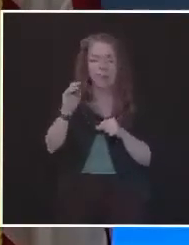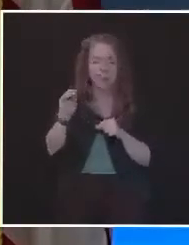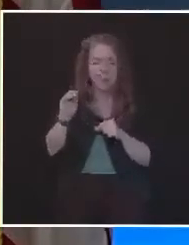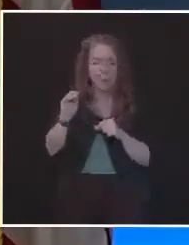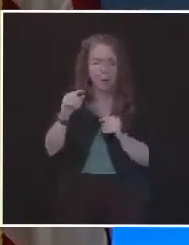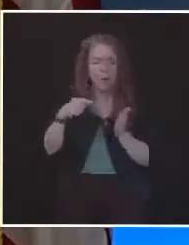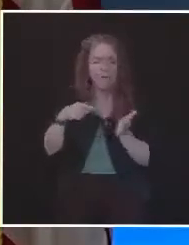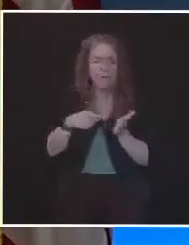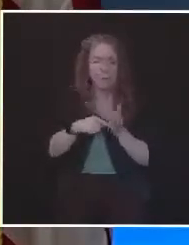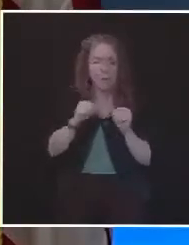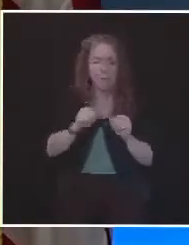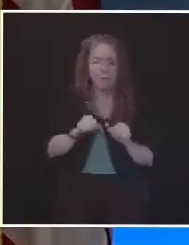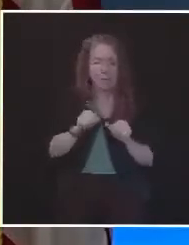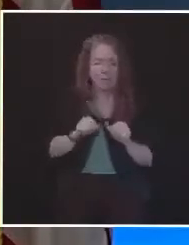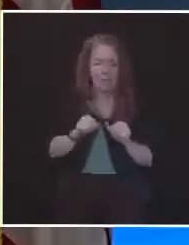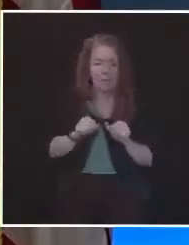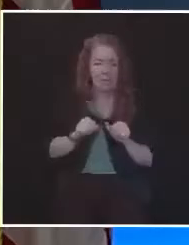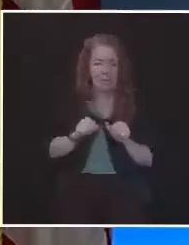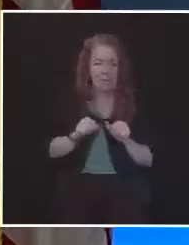Directorate reorganization?